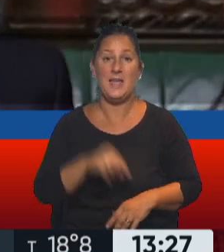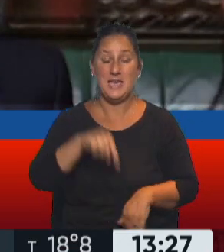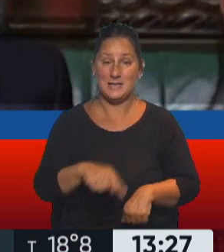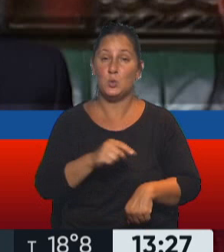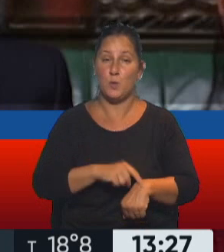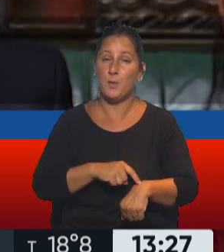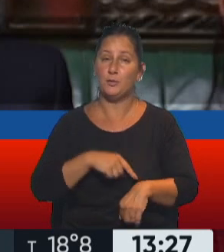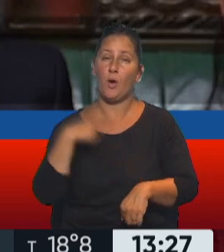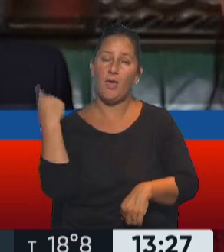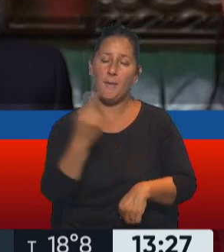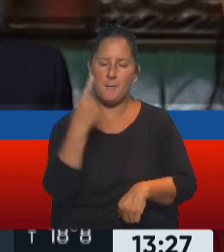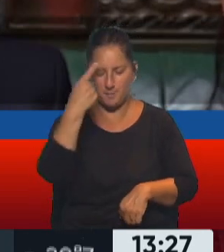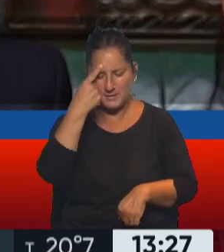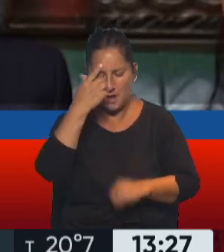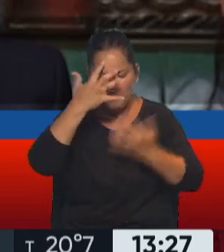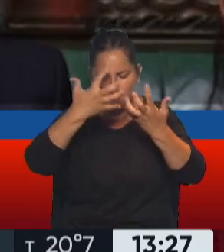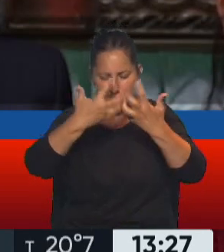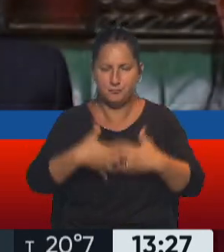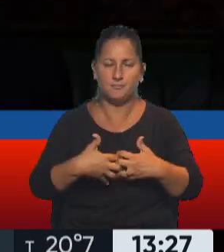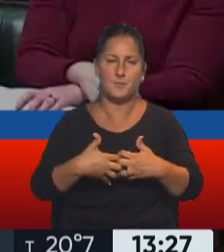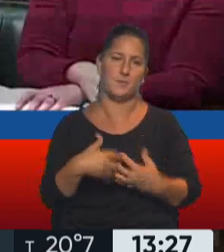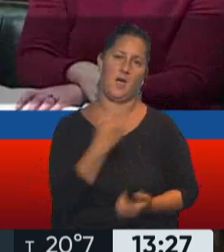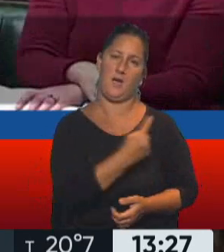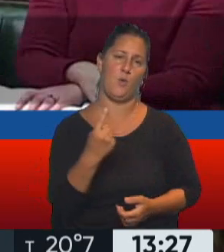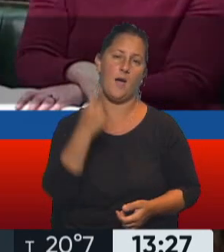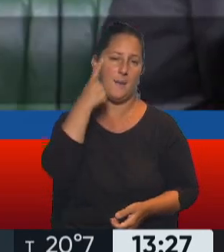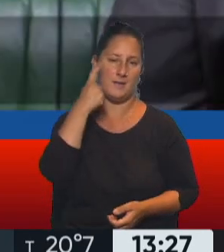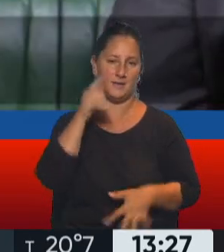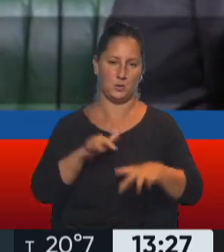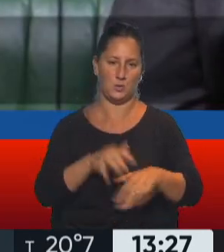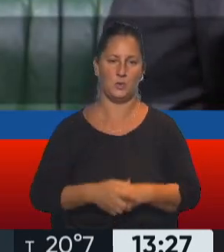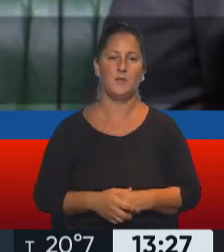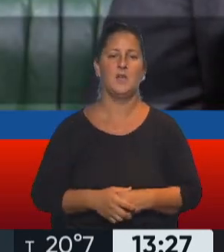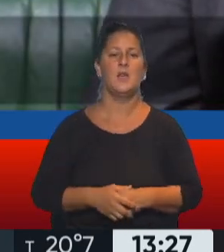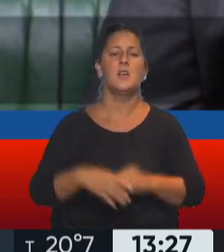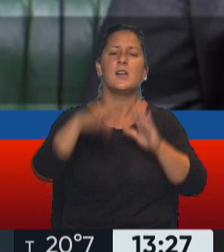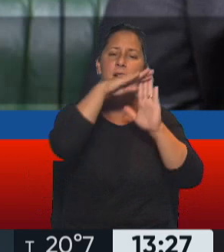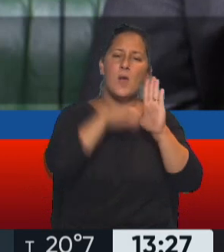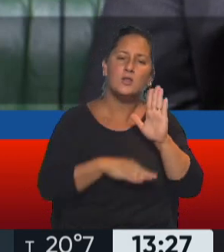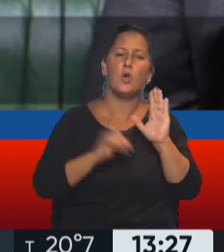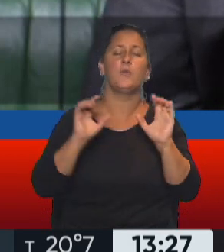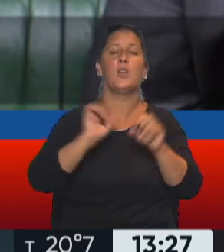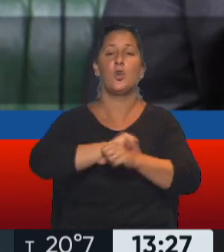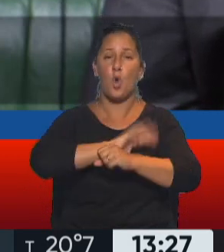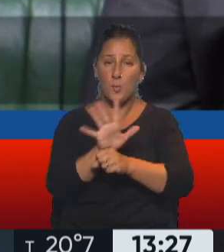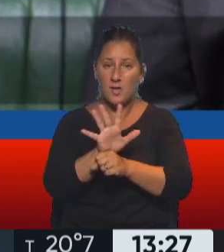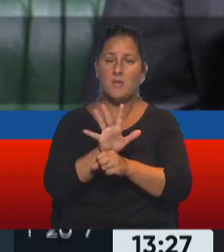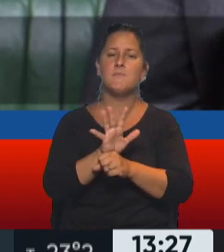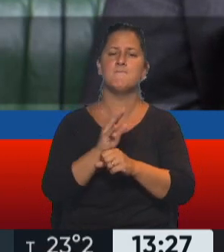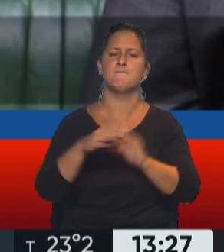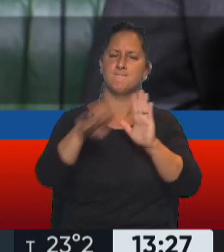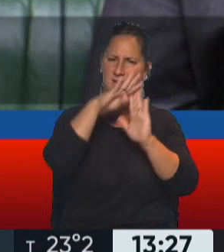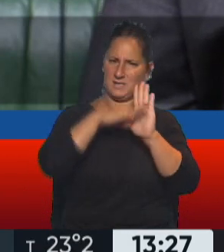ourselves in the mirror and we must learn. The COVID regulations impose significant restrictions